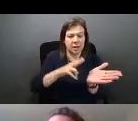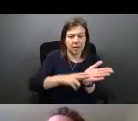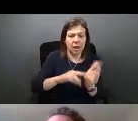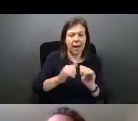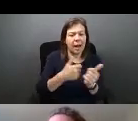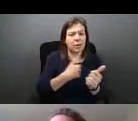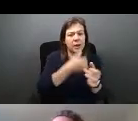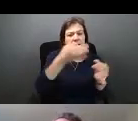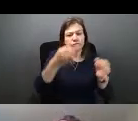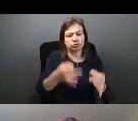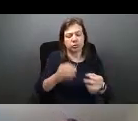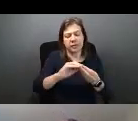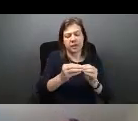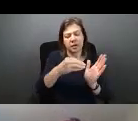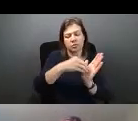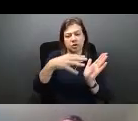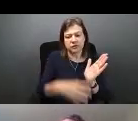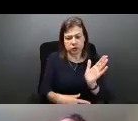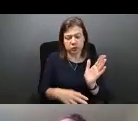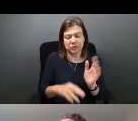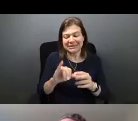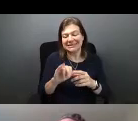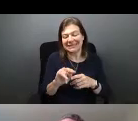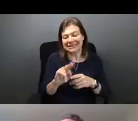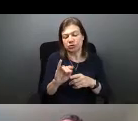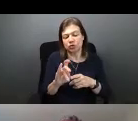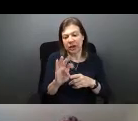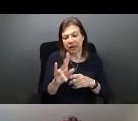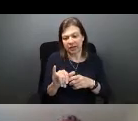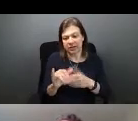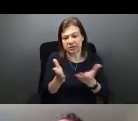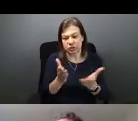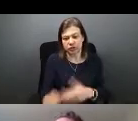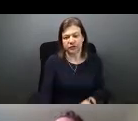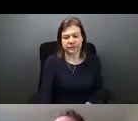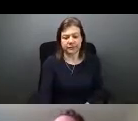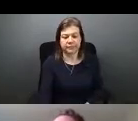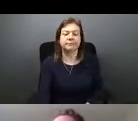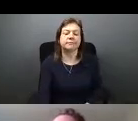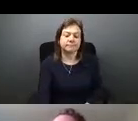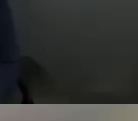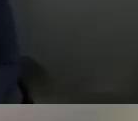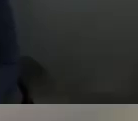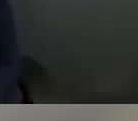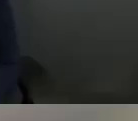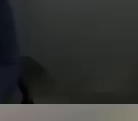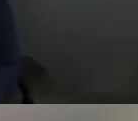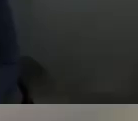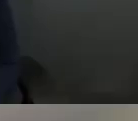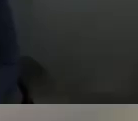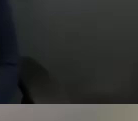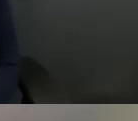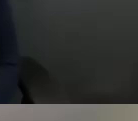determine the number of students indirectly served? That's a great question and sometimes can be a